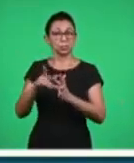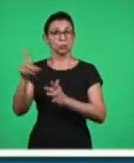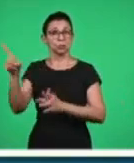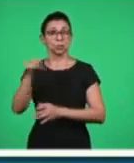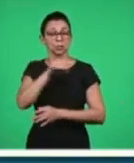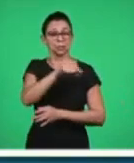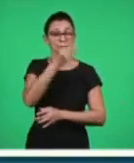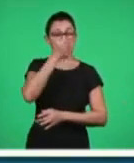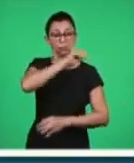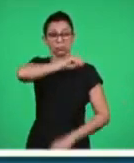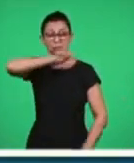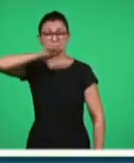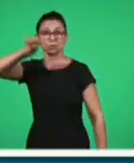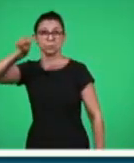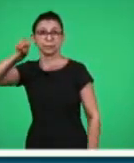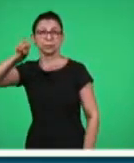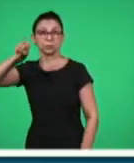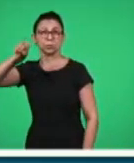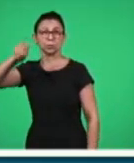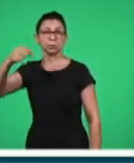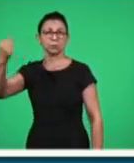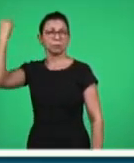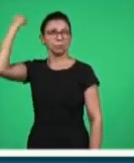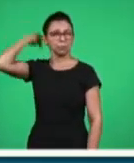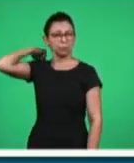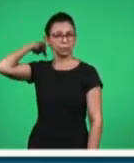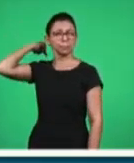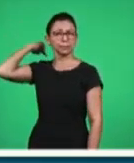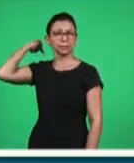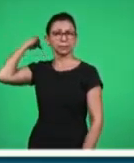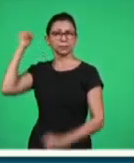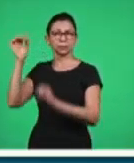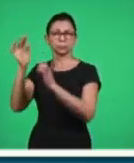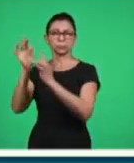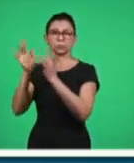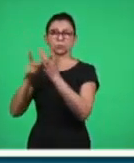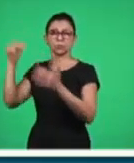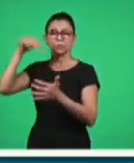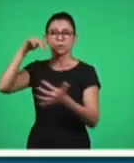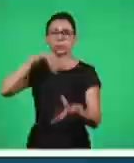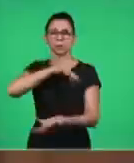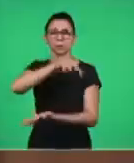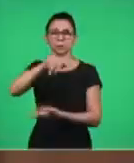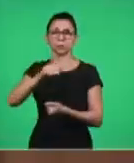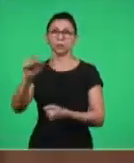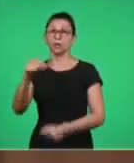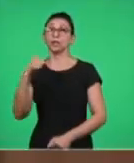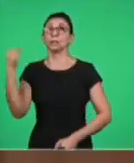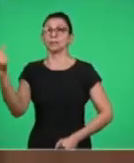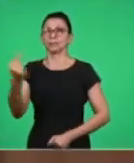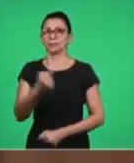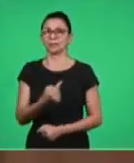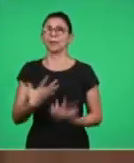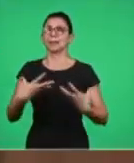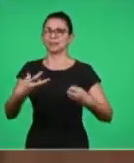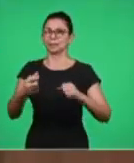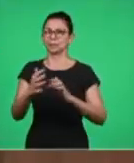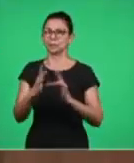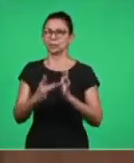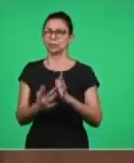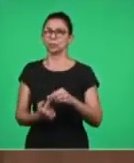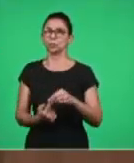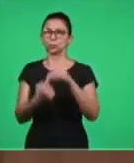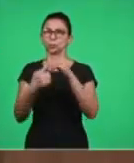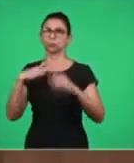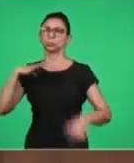nation on the days in which He came to the world, and as a result of this rejection, we received the Lord Jesus our Savior,